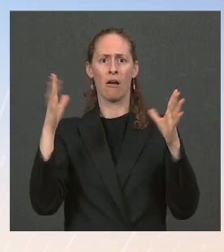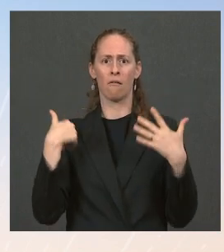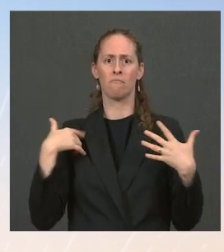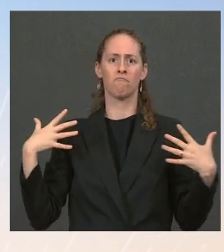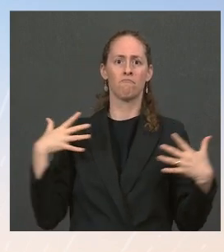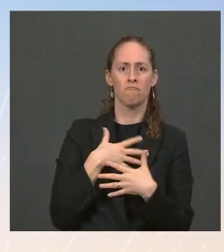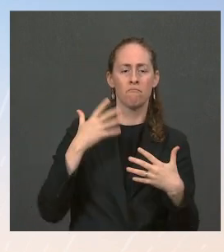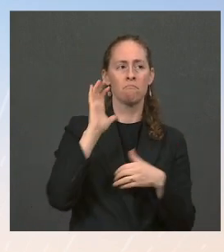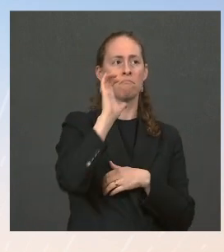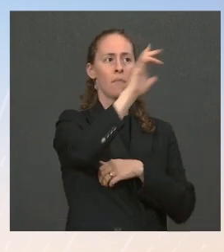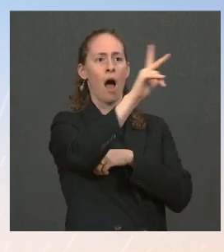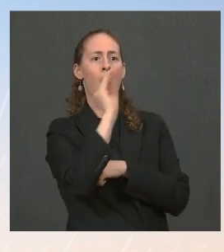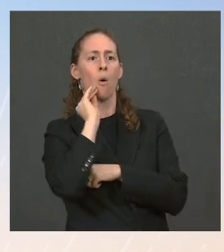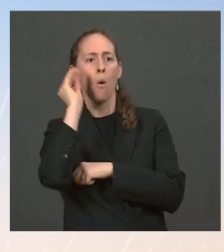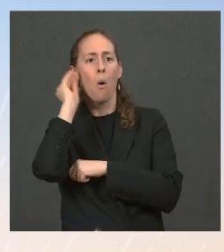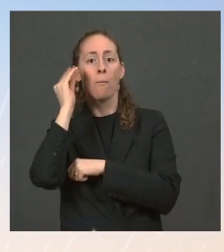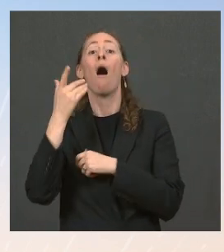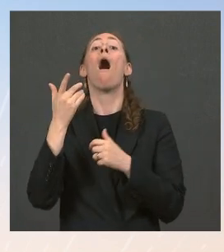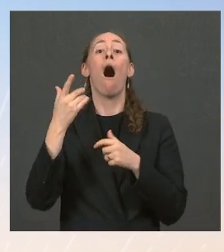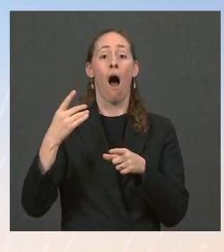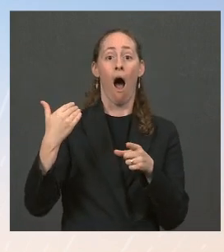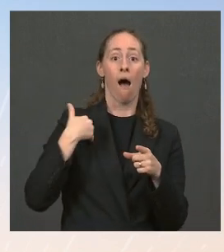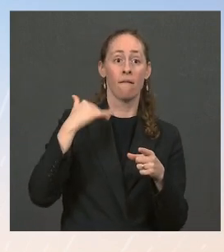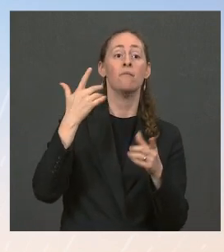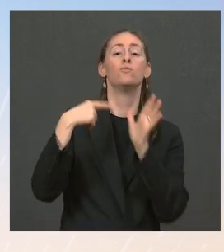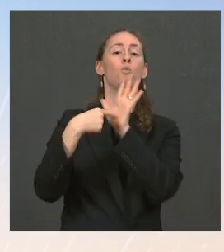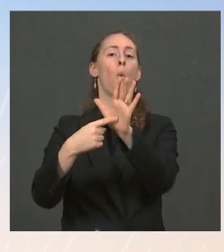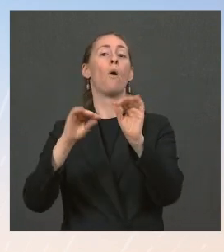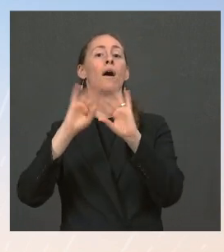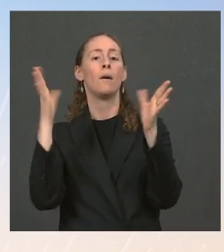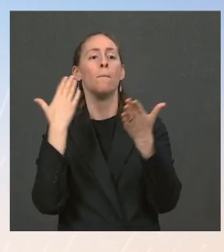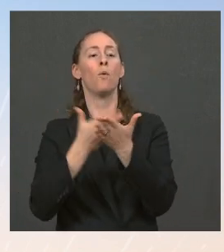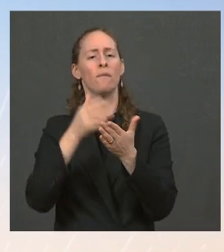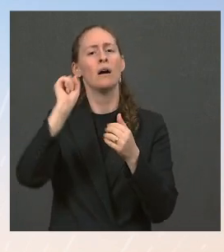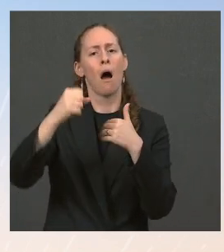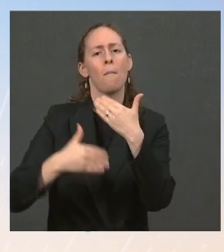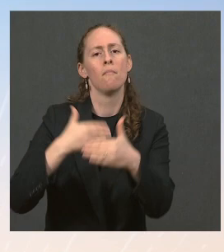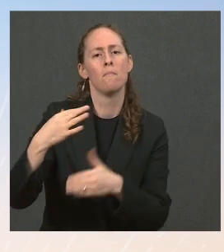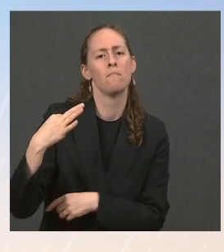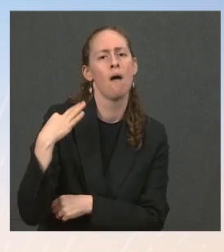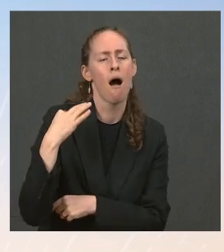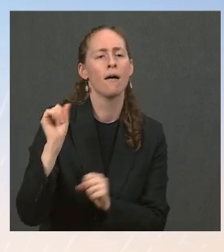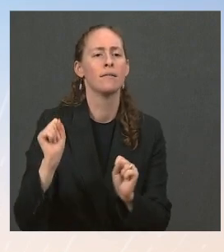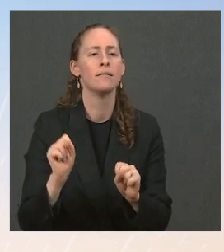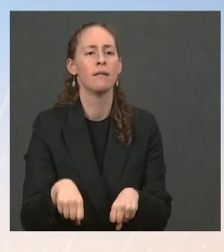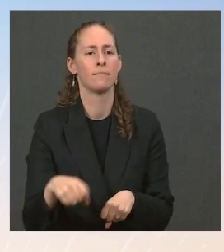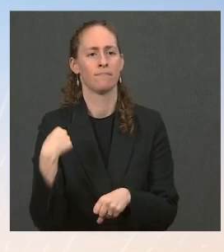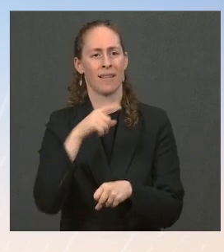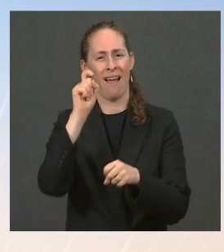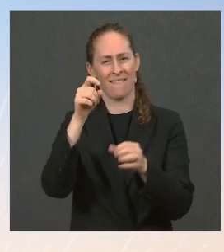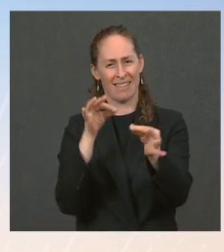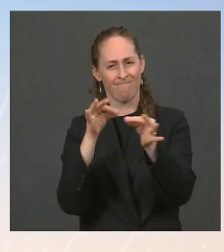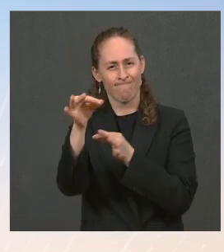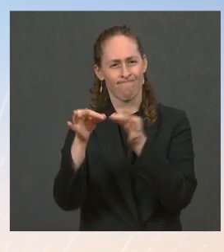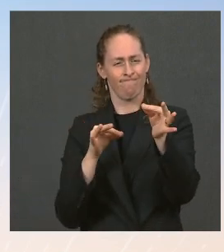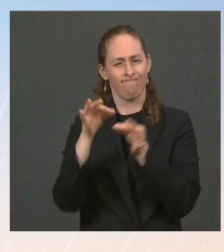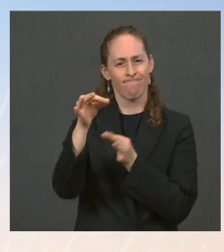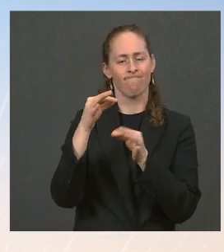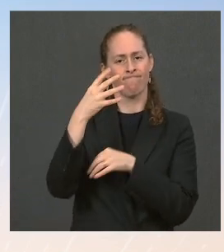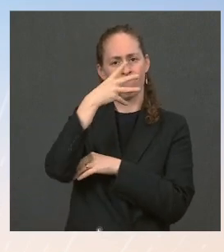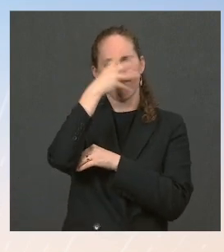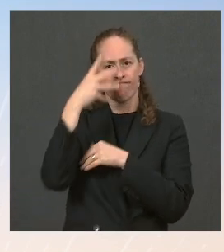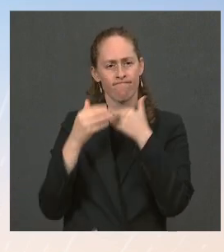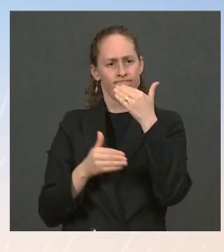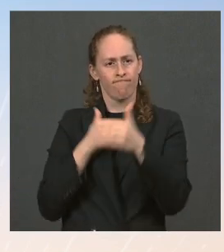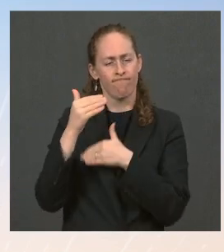et cetera. They will go through the process as well. So I'm sure what they are doing is explaining exactly what our immigration processes are and